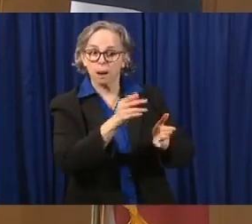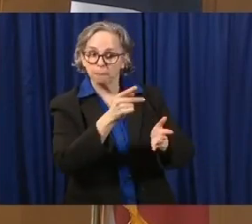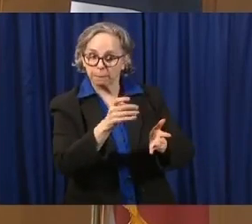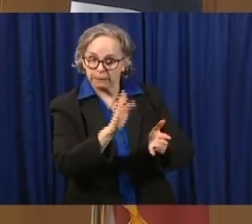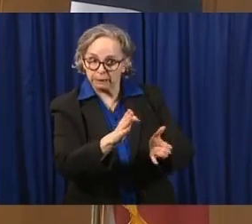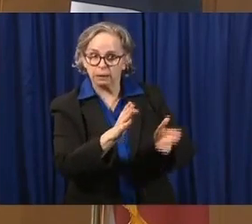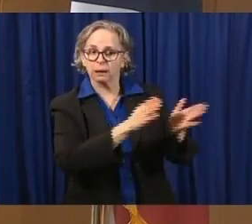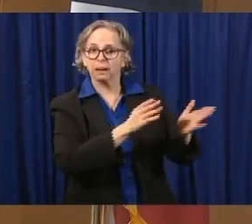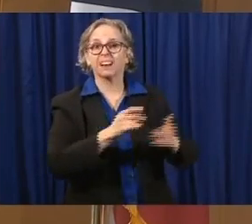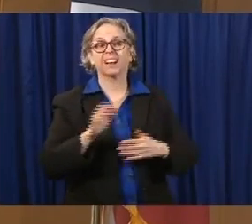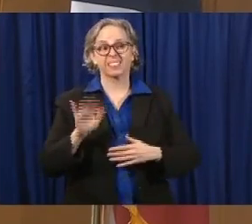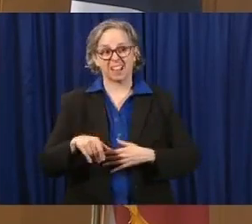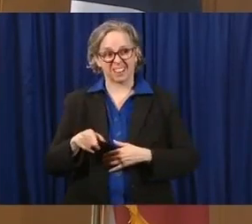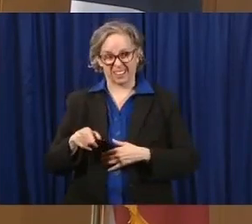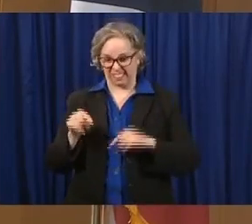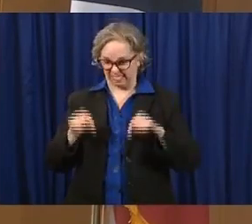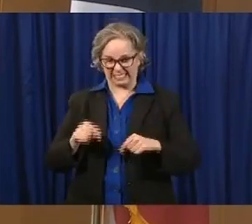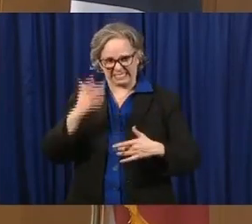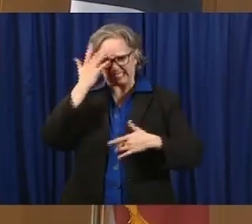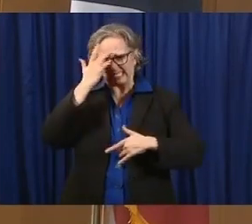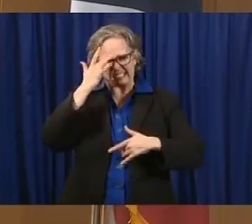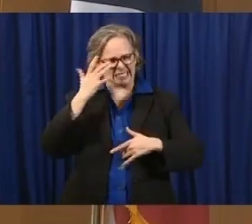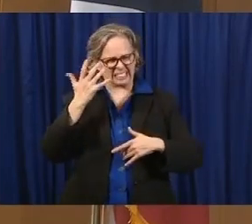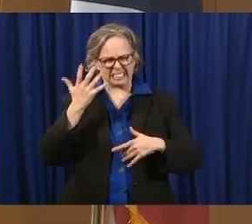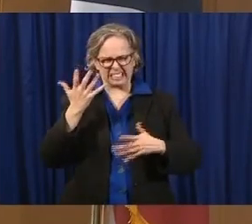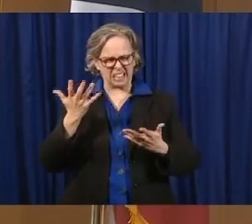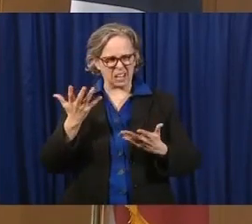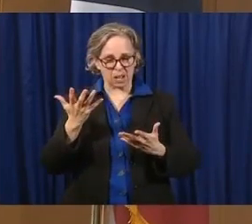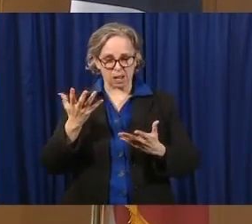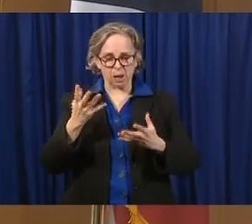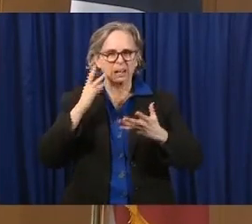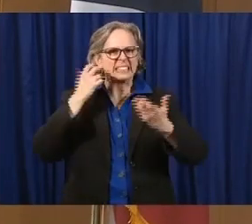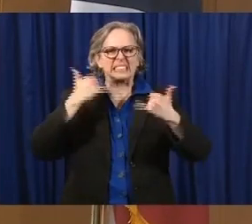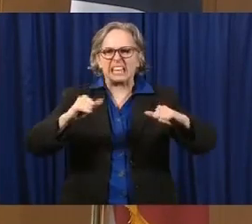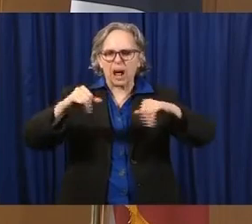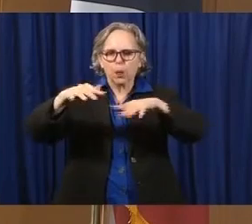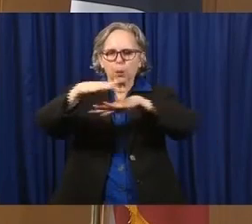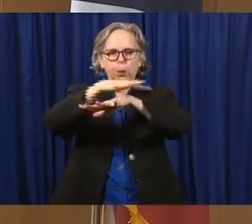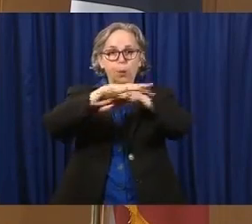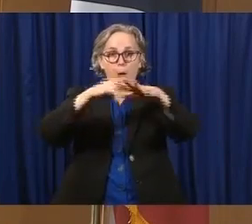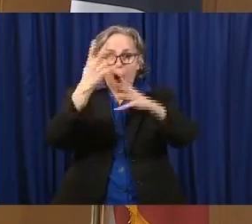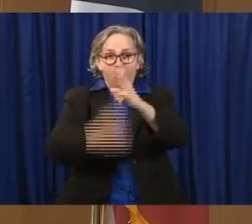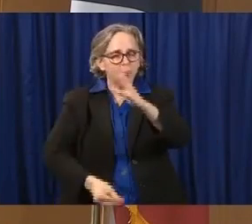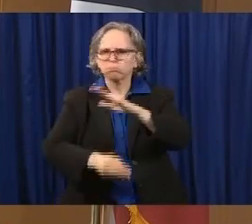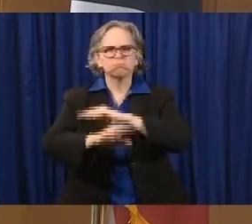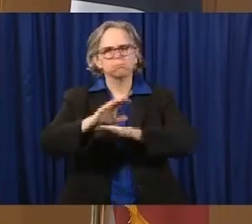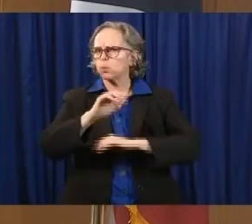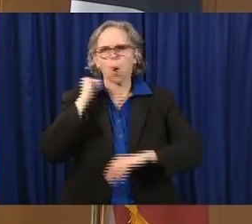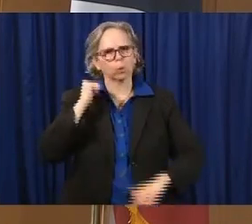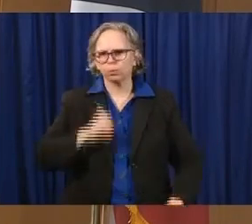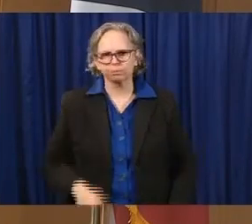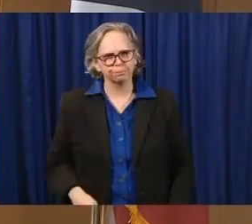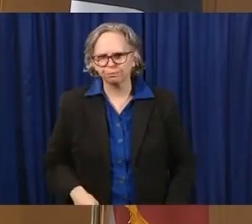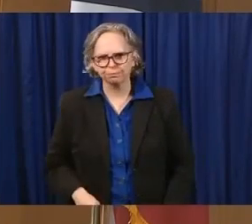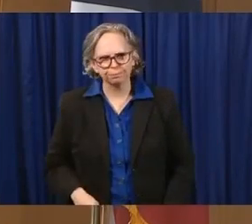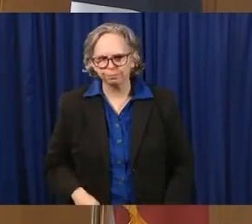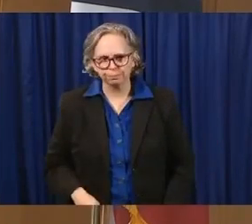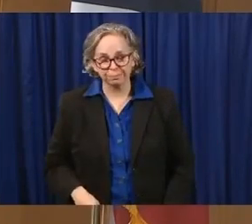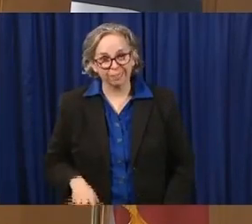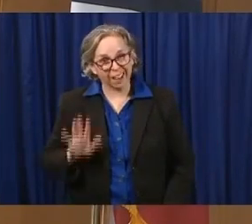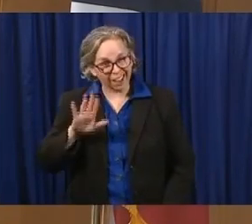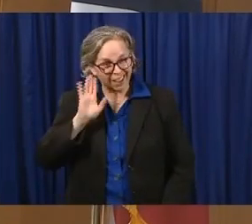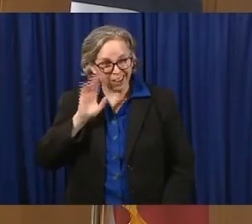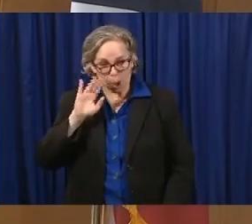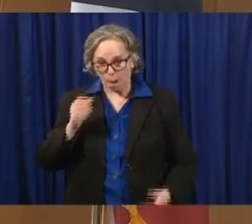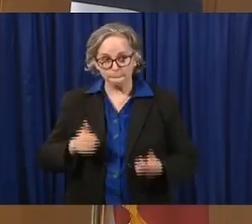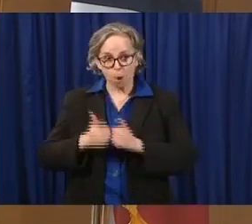not going away. I mean, that's the sad news. You know, most things in life we think we can deal with, but it's not going away